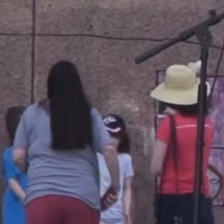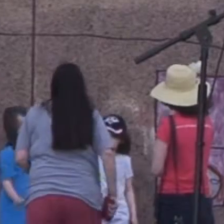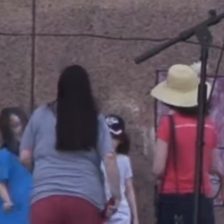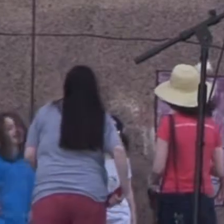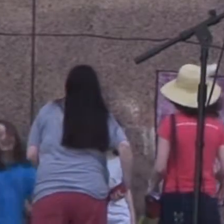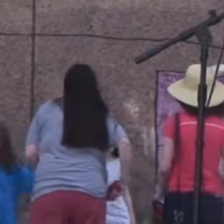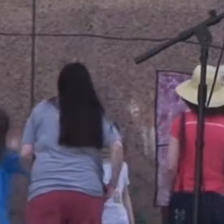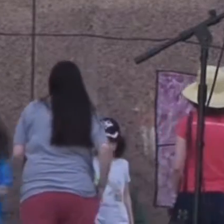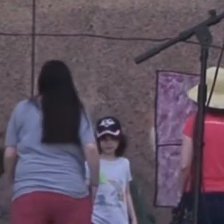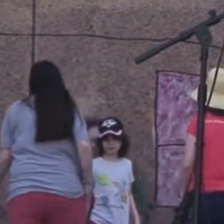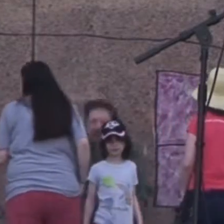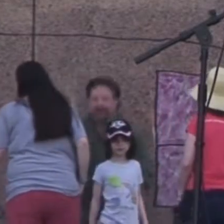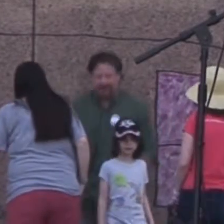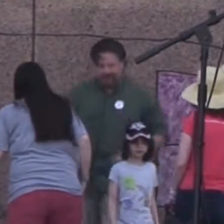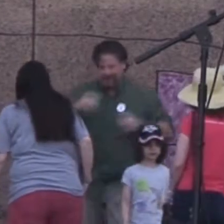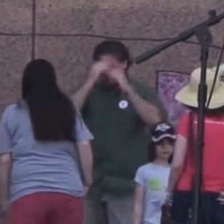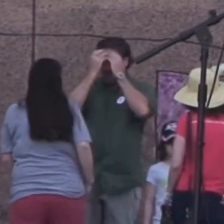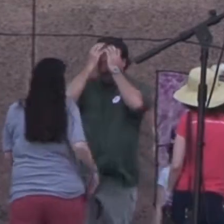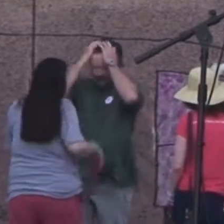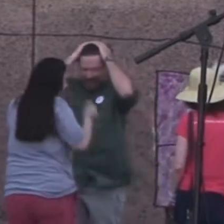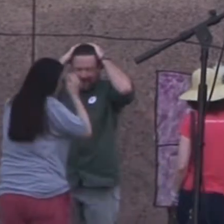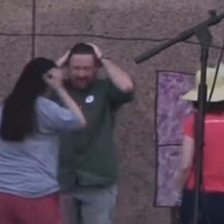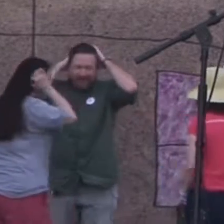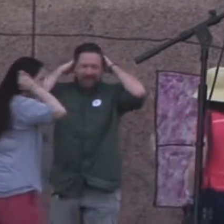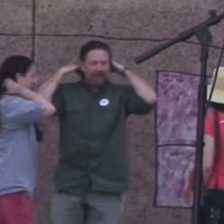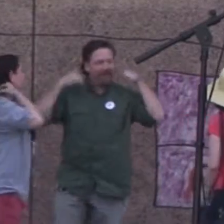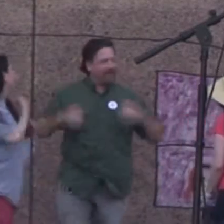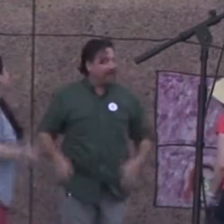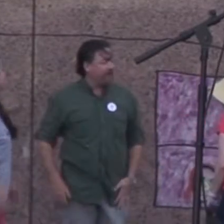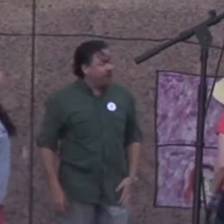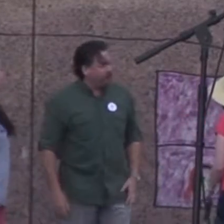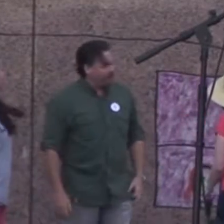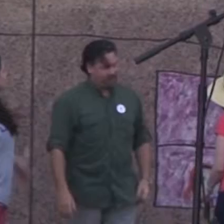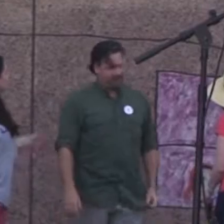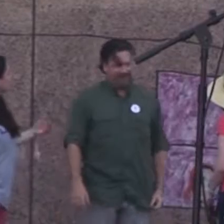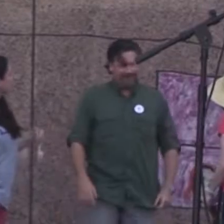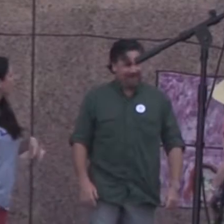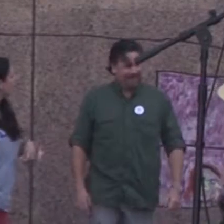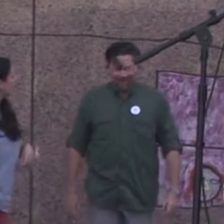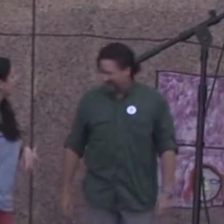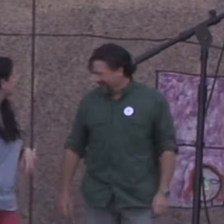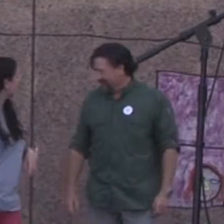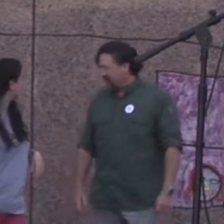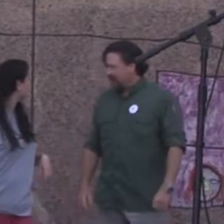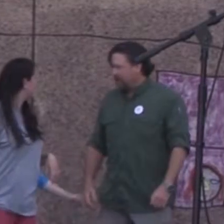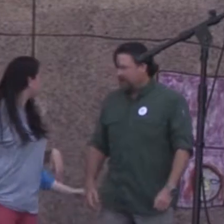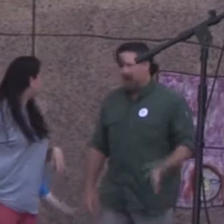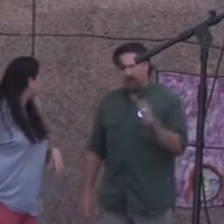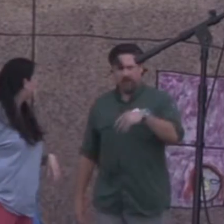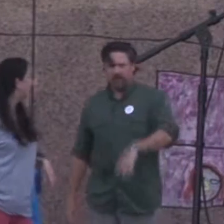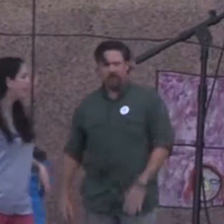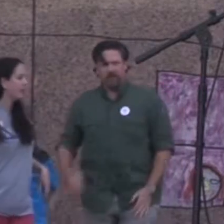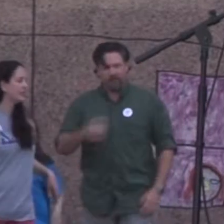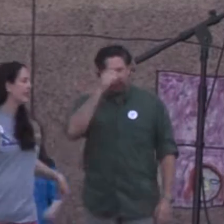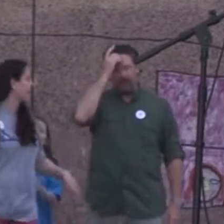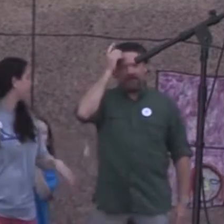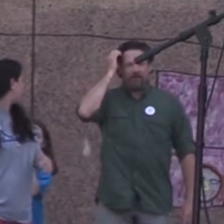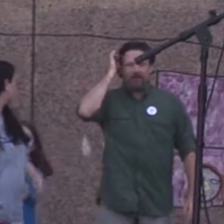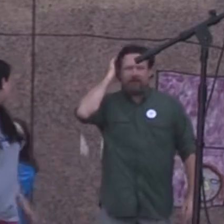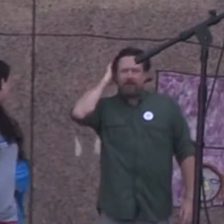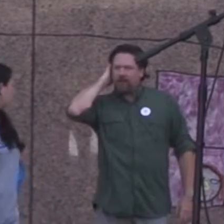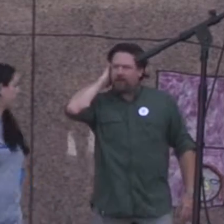22nd, it's the time that I participated in the March of Science, and it's the day that played a pivotal